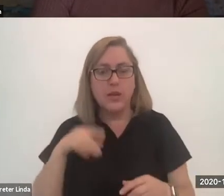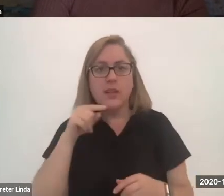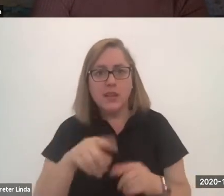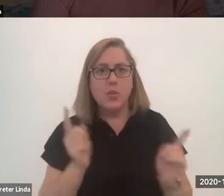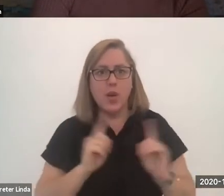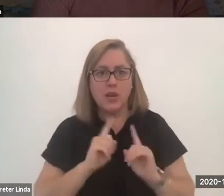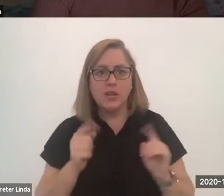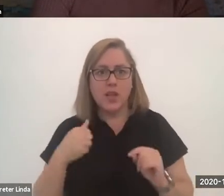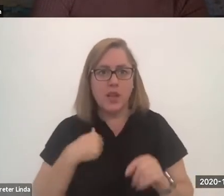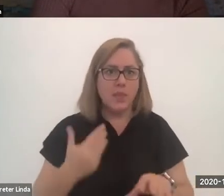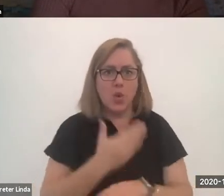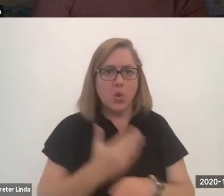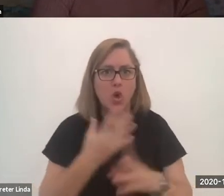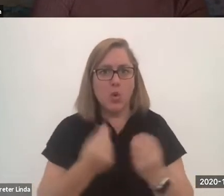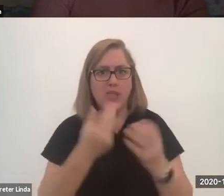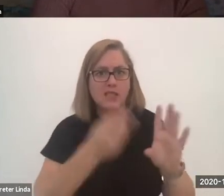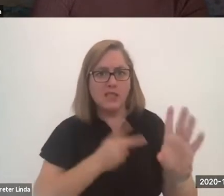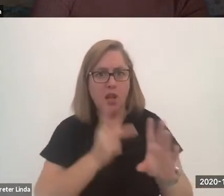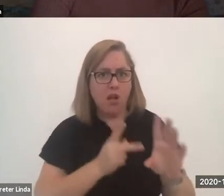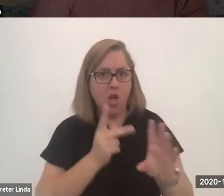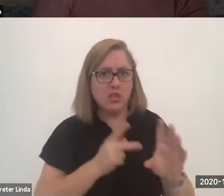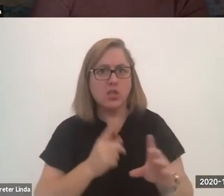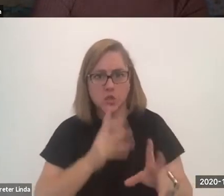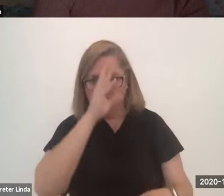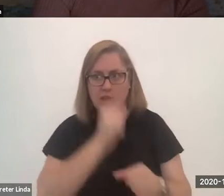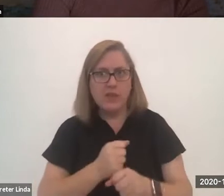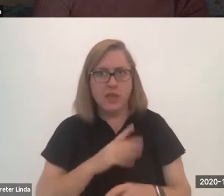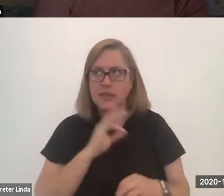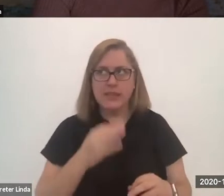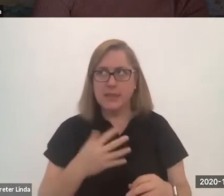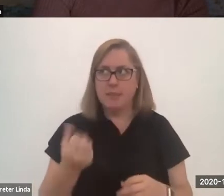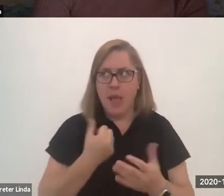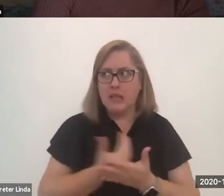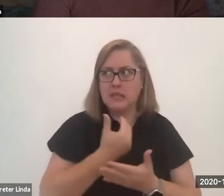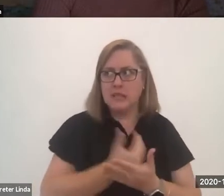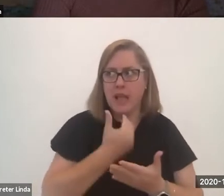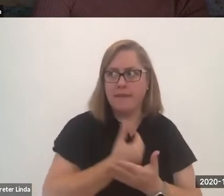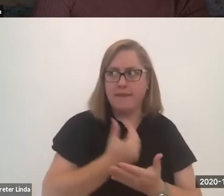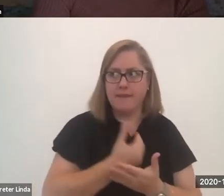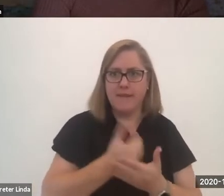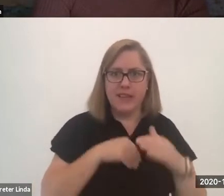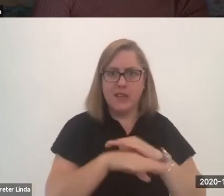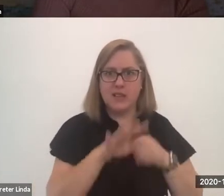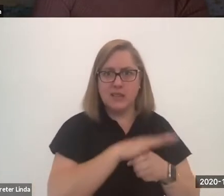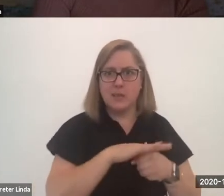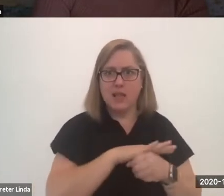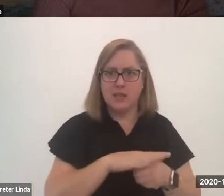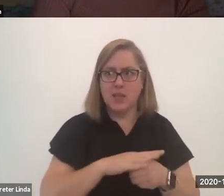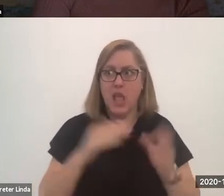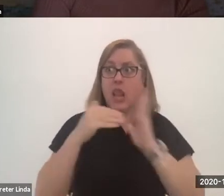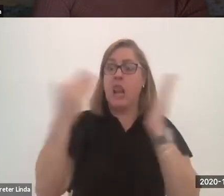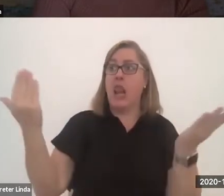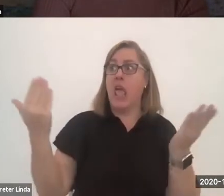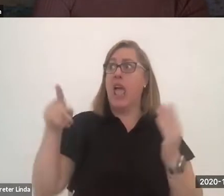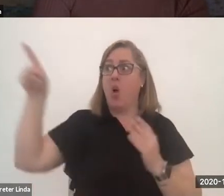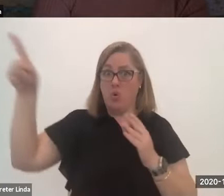this time working with psychologists to believe that I didn't have to stay in a space like that to be safe. And now the premier